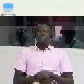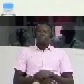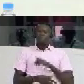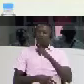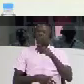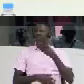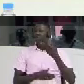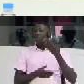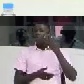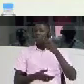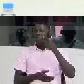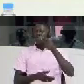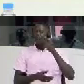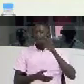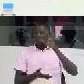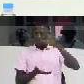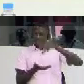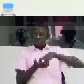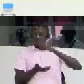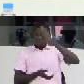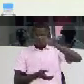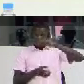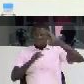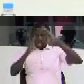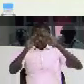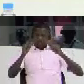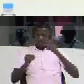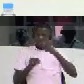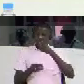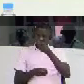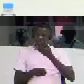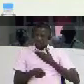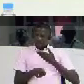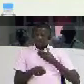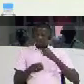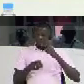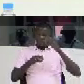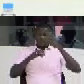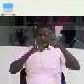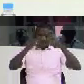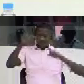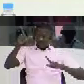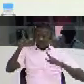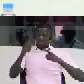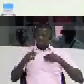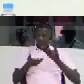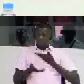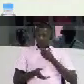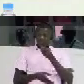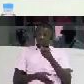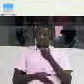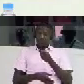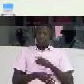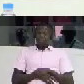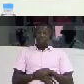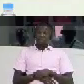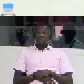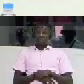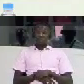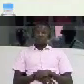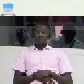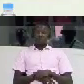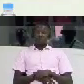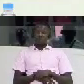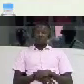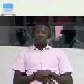police station? bi nga nekkee Banjul police station ndax am na benn maxaama boo xam ne yaa ngi ko fa yore woon. boobu dañu ma ne ma ñëw